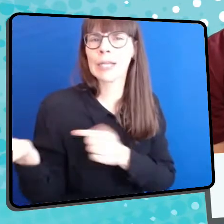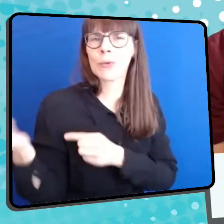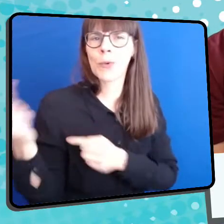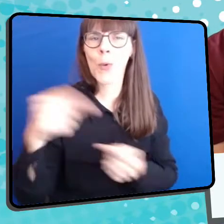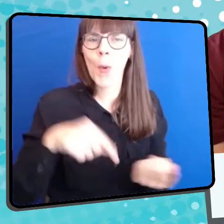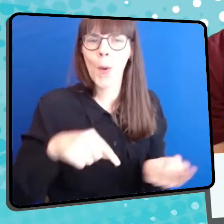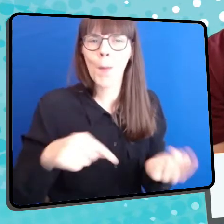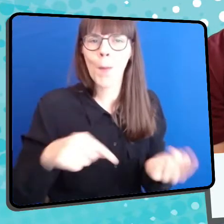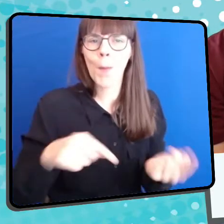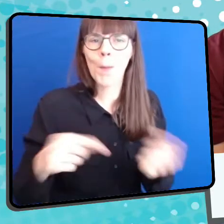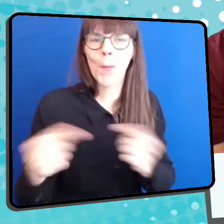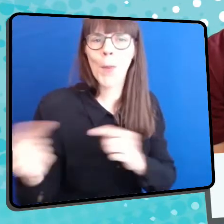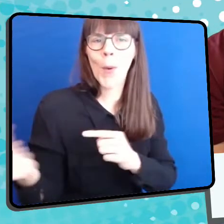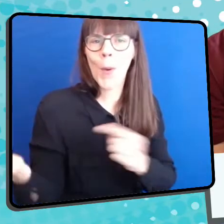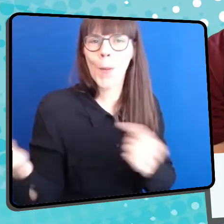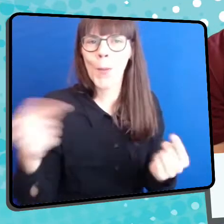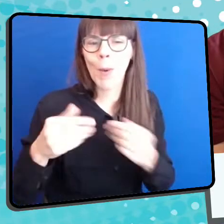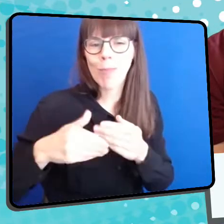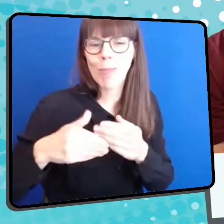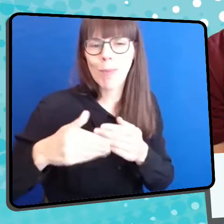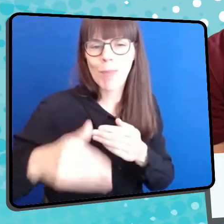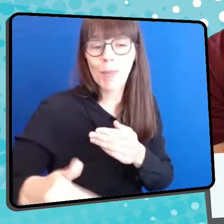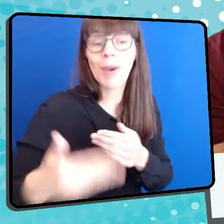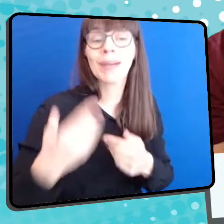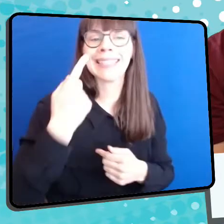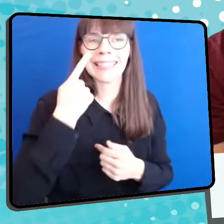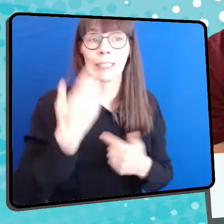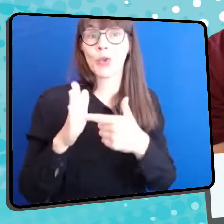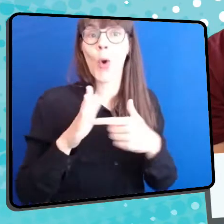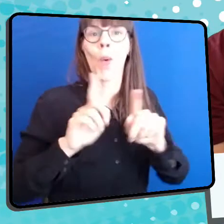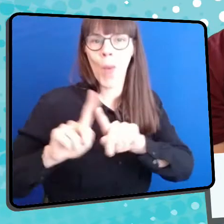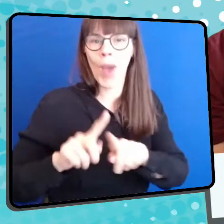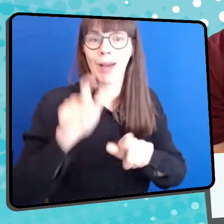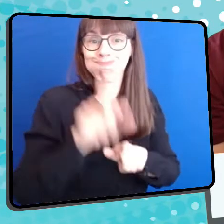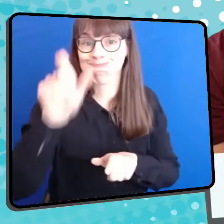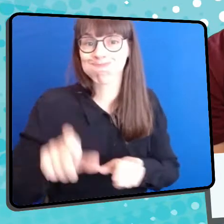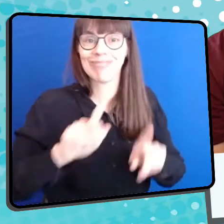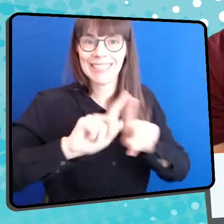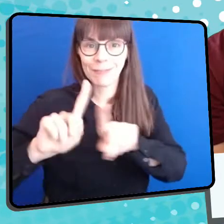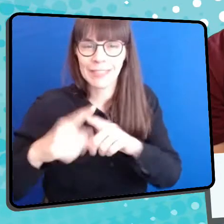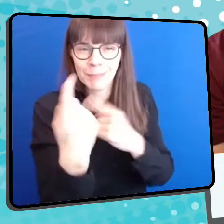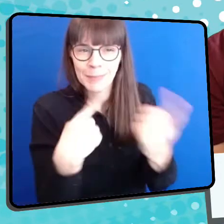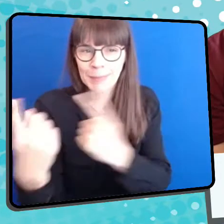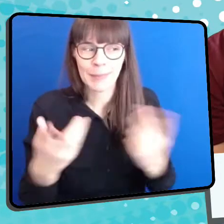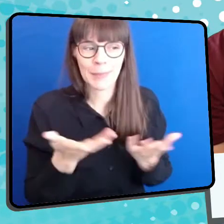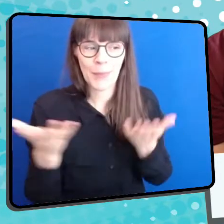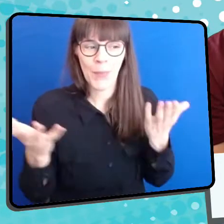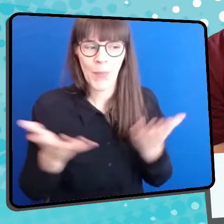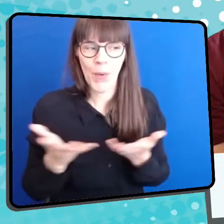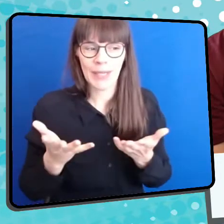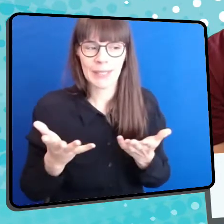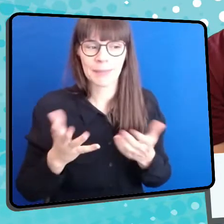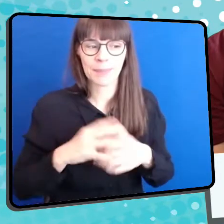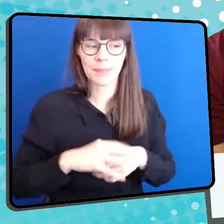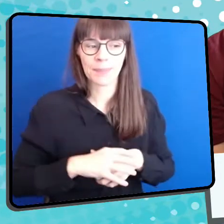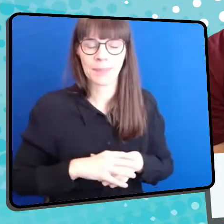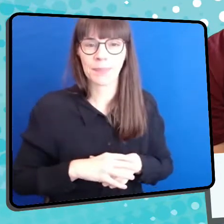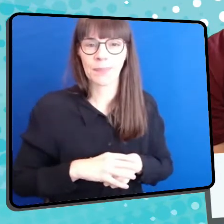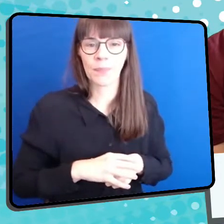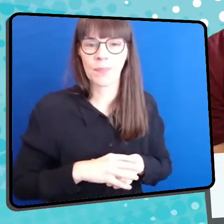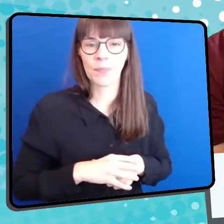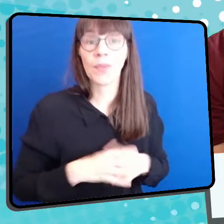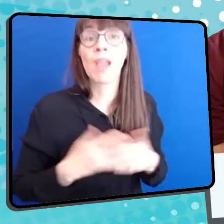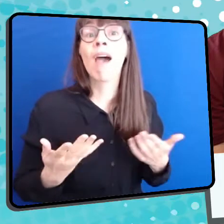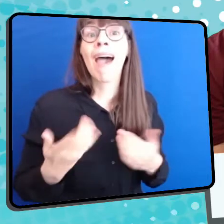easy. Do you feel good with taking on our quick fire questions? Yeah, no, let's do it. And honestly, if I don't come up with one straight away, it's